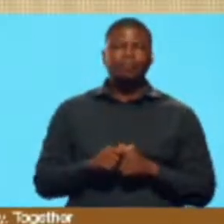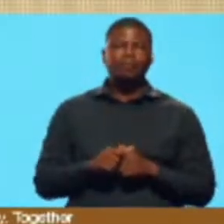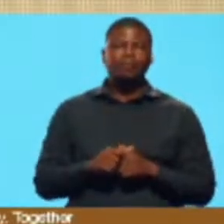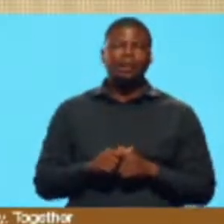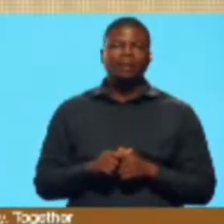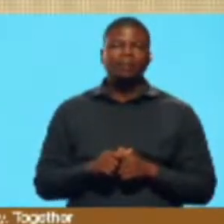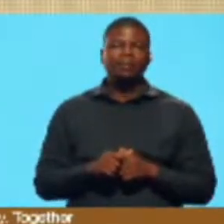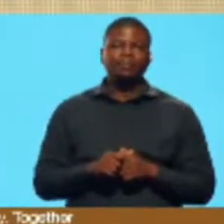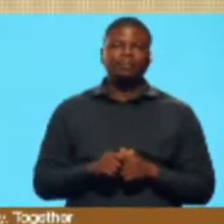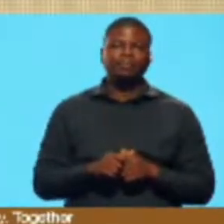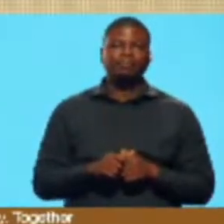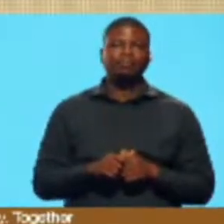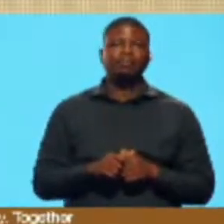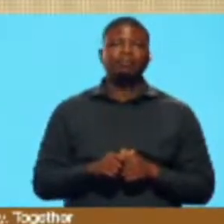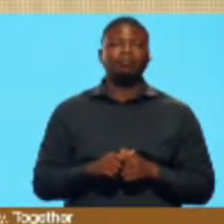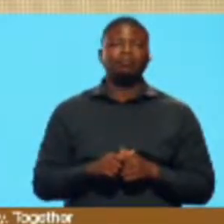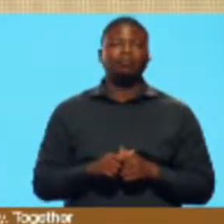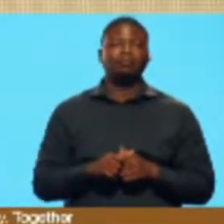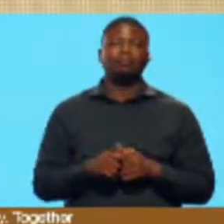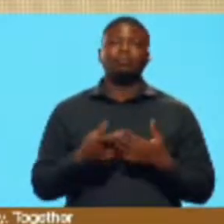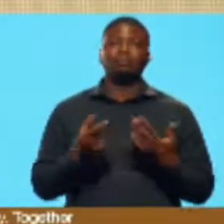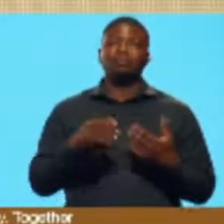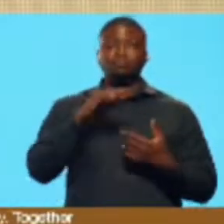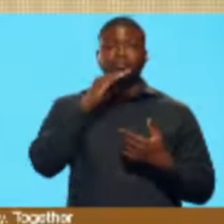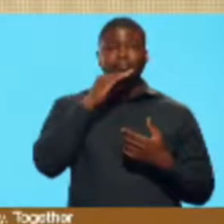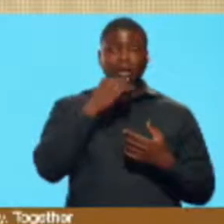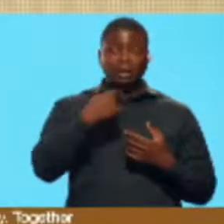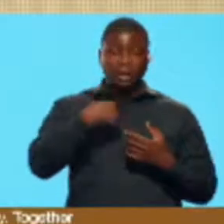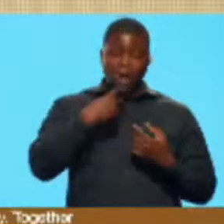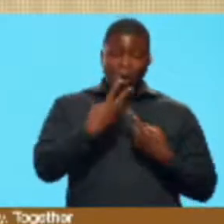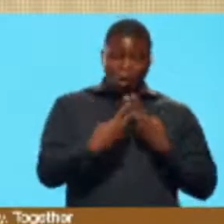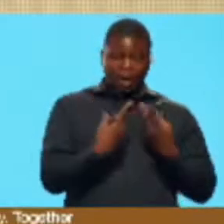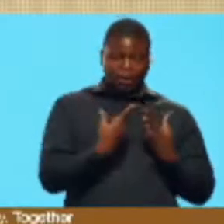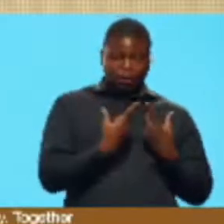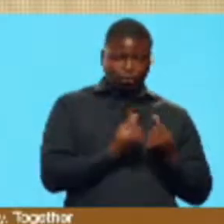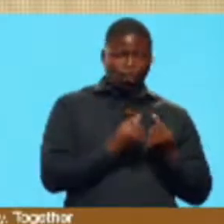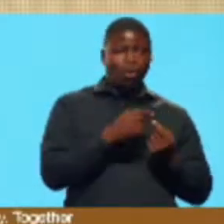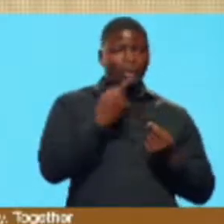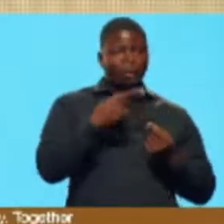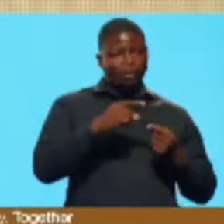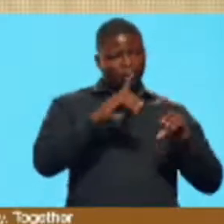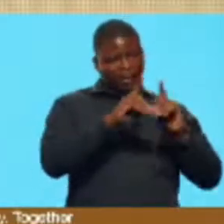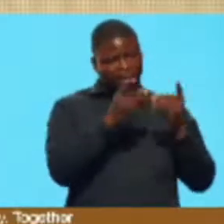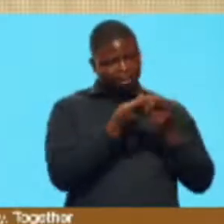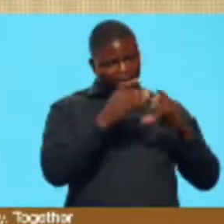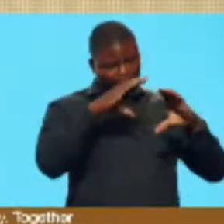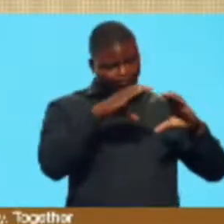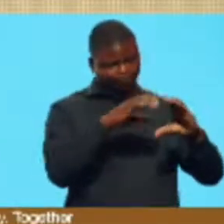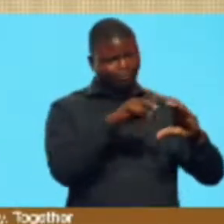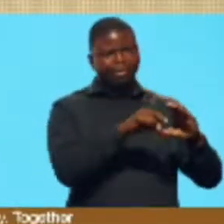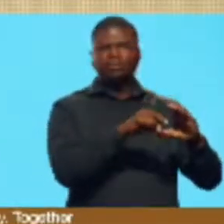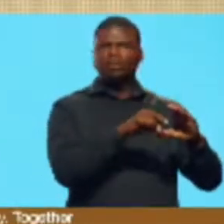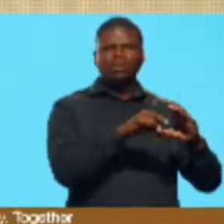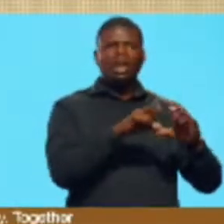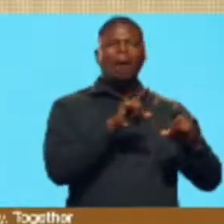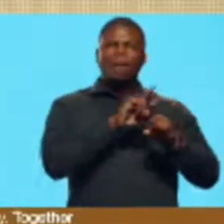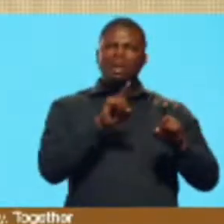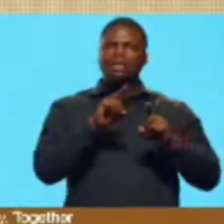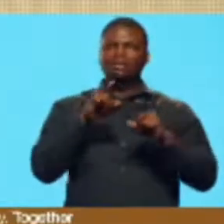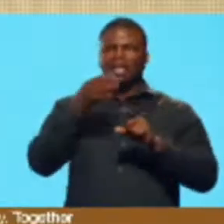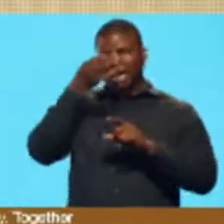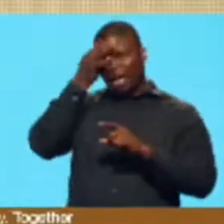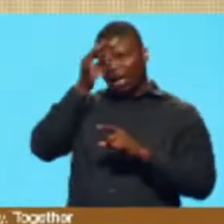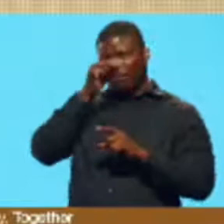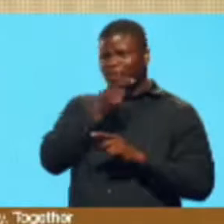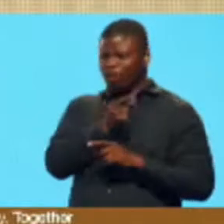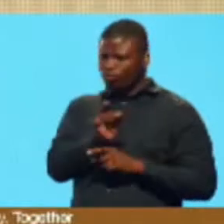whilst the work that you do is just not for DSD, but for the rest of government, the fact that you've been housed there, to